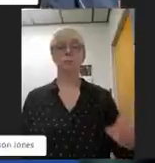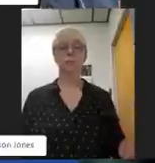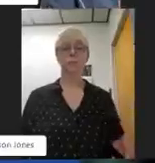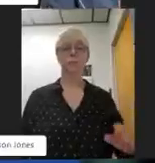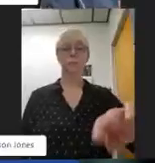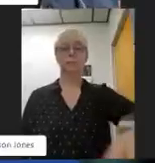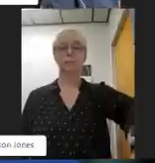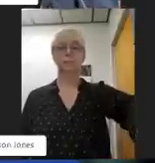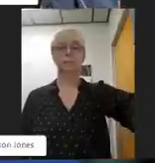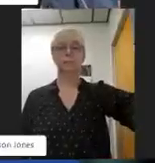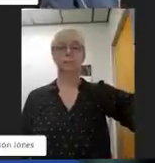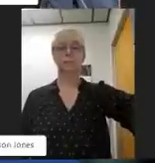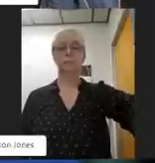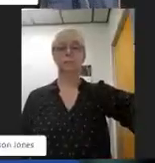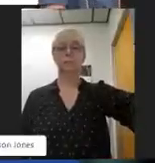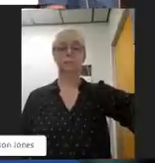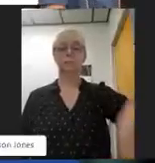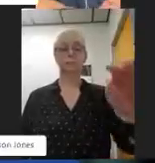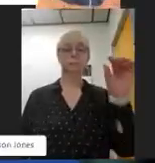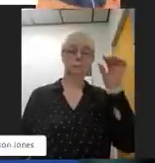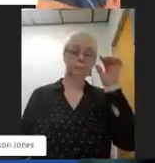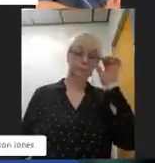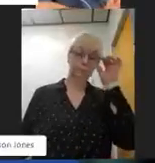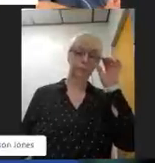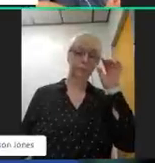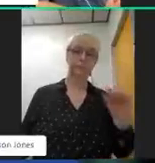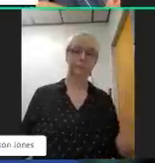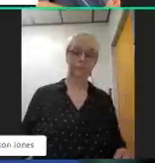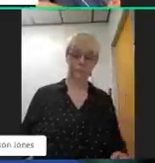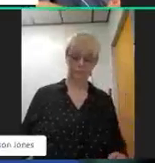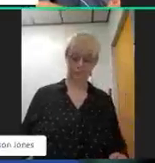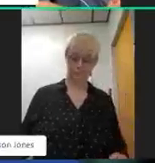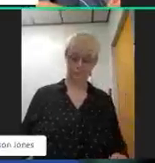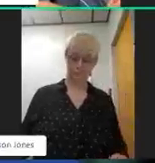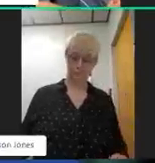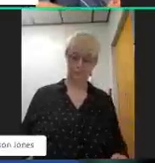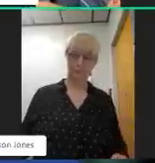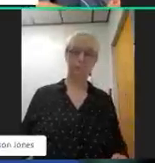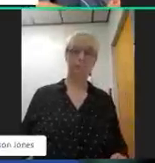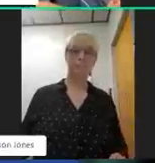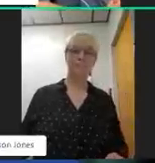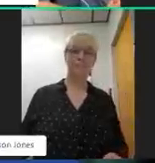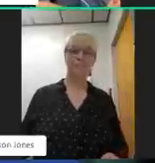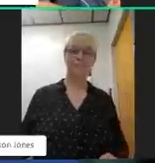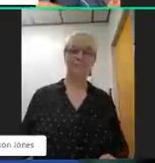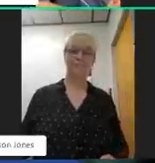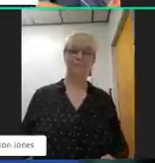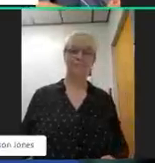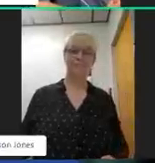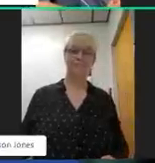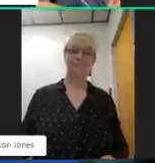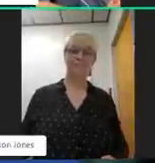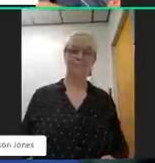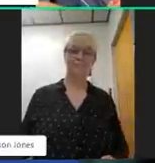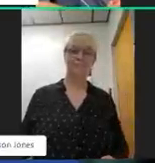approved by the Yeah. council, by the board members. Yes. Okay, so not for this meeting, but I would just like to